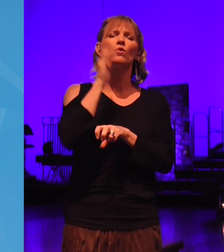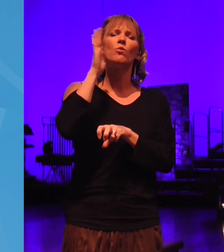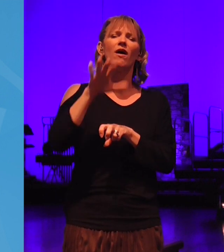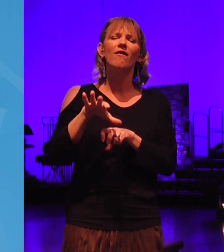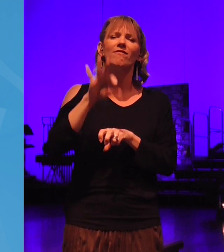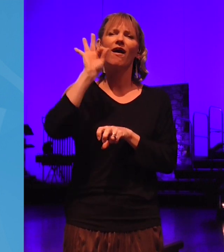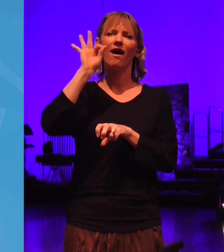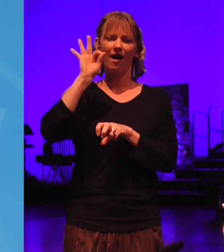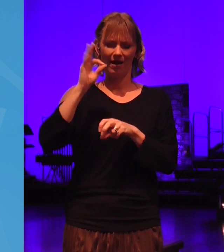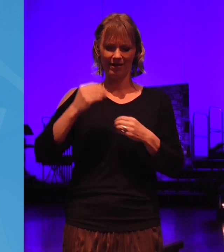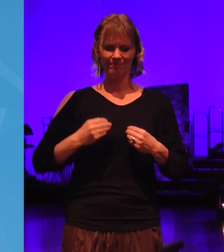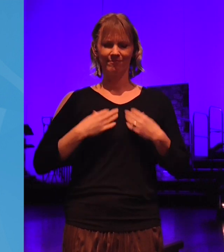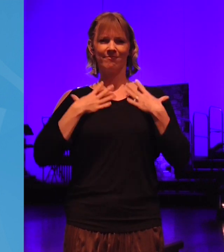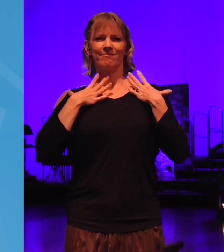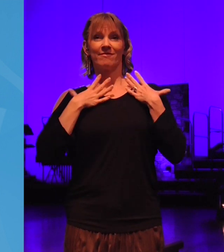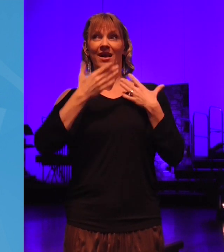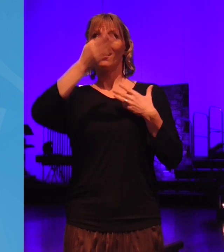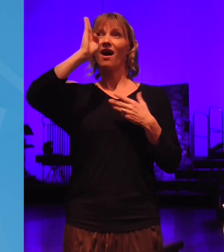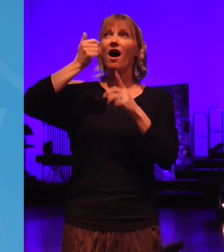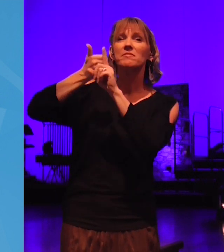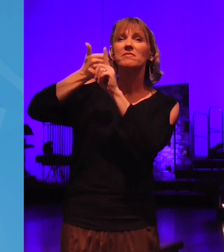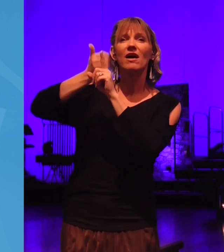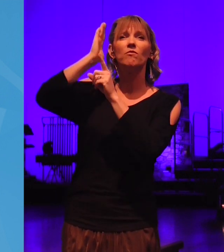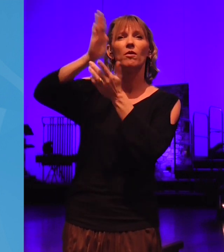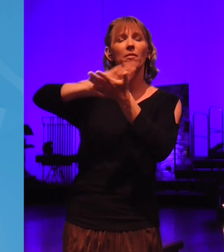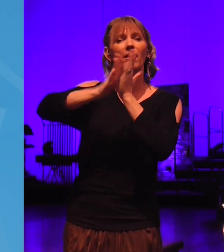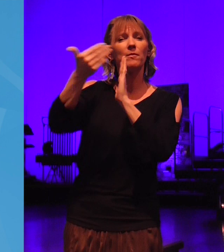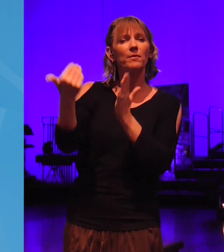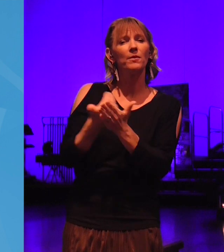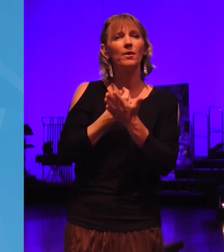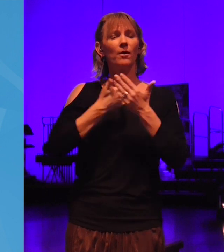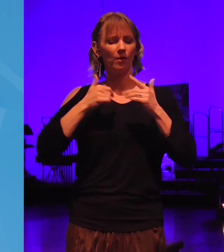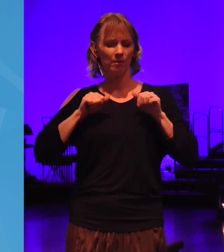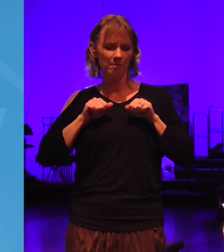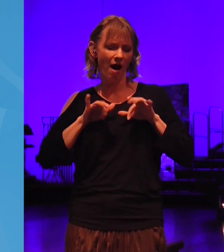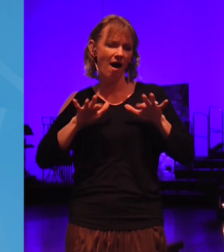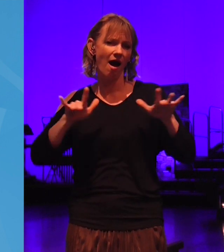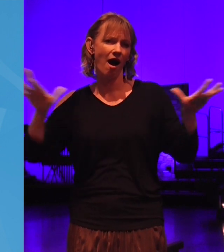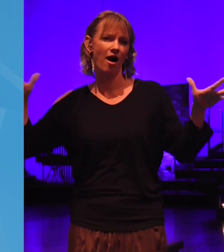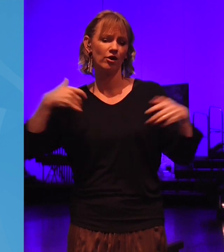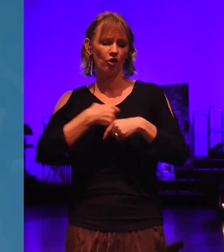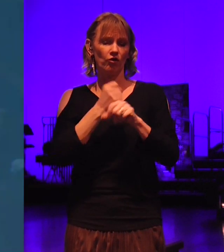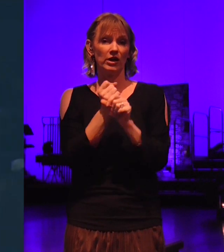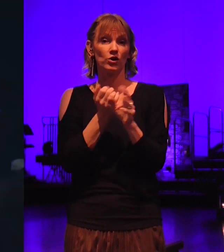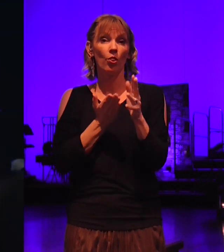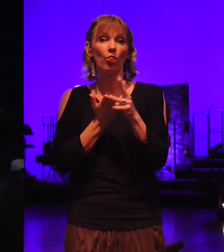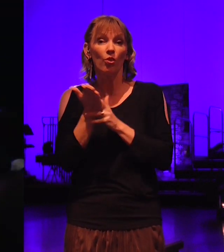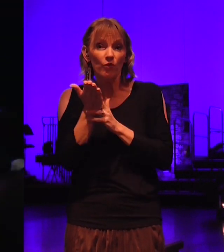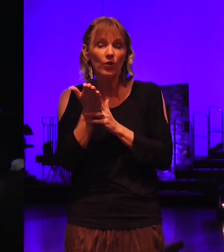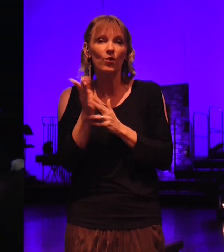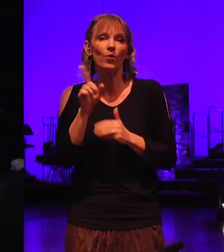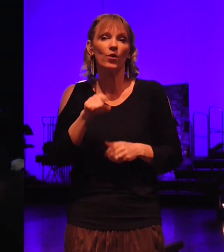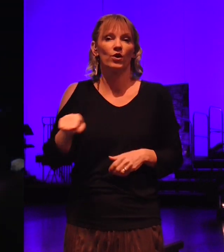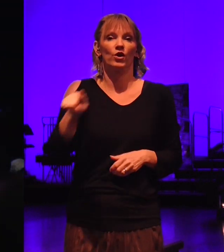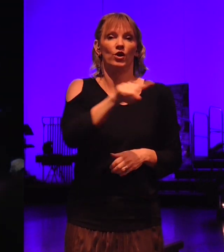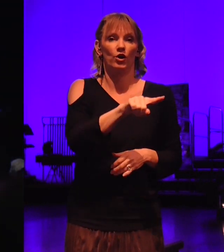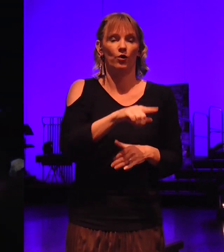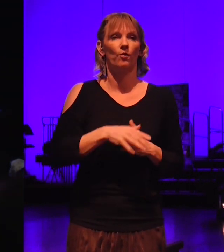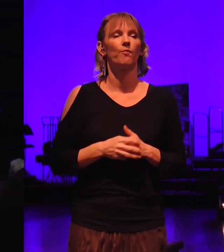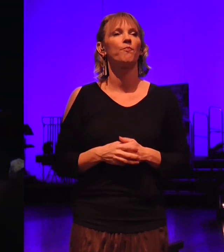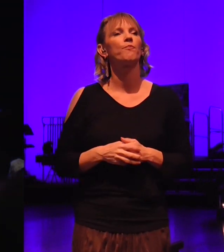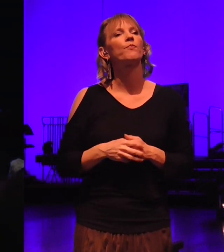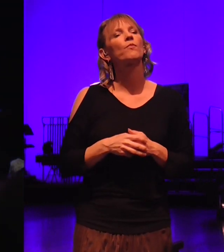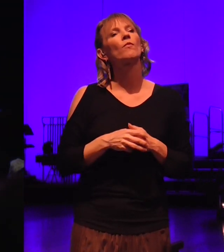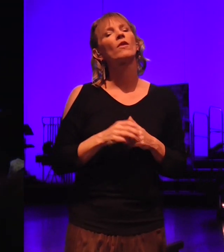God himself will go forth anew into creation through you. A couple questions, if